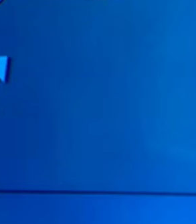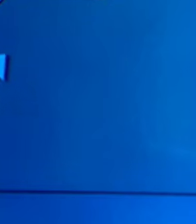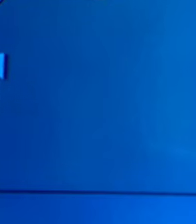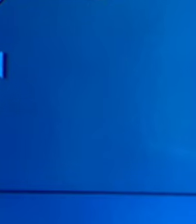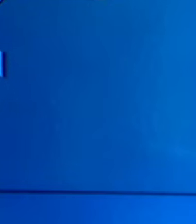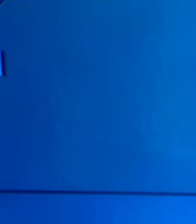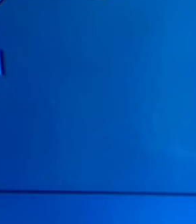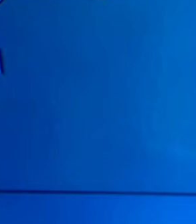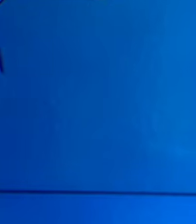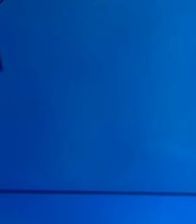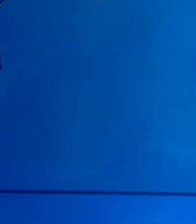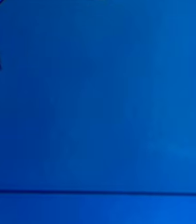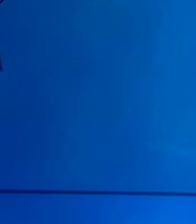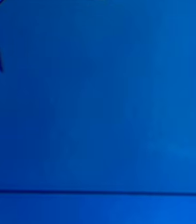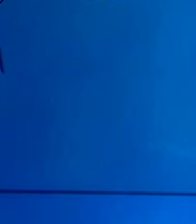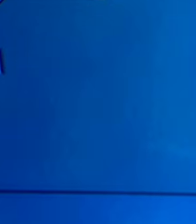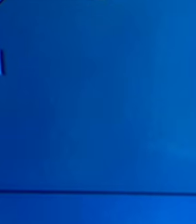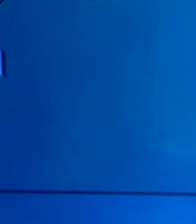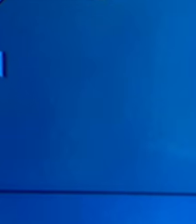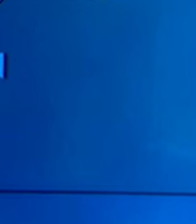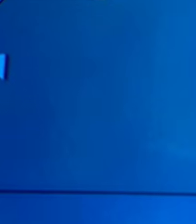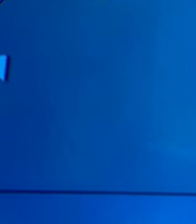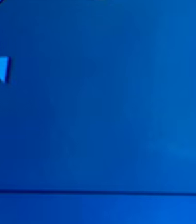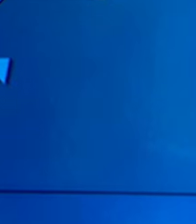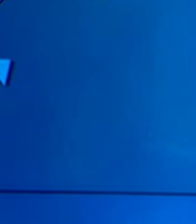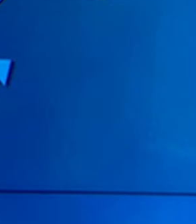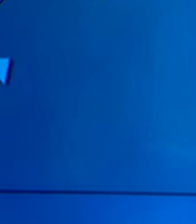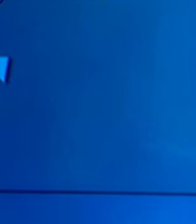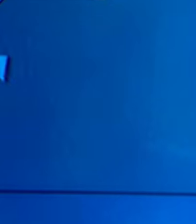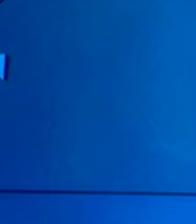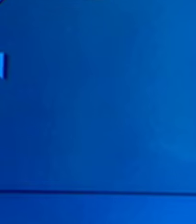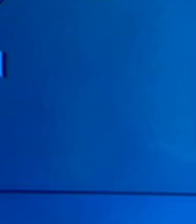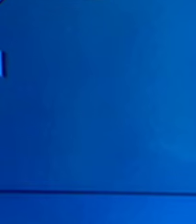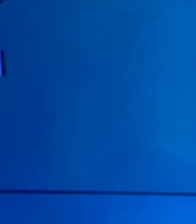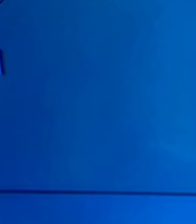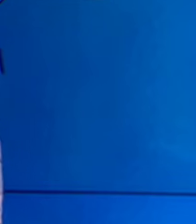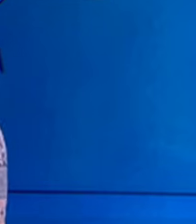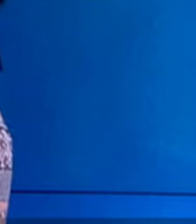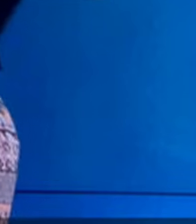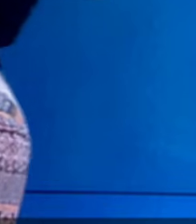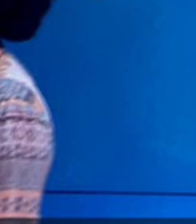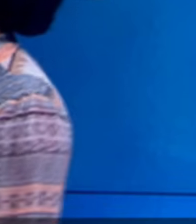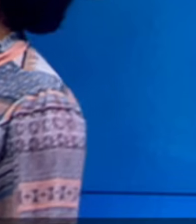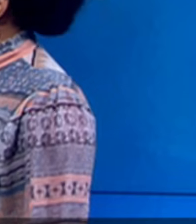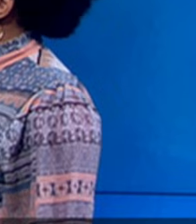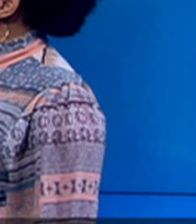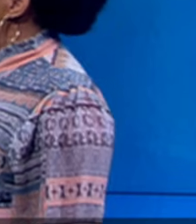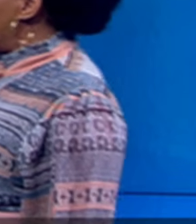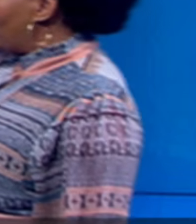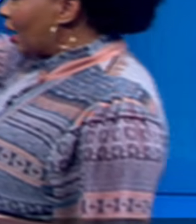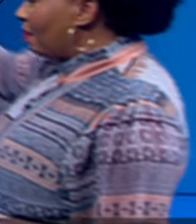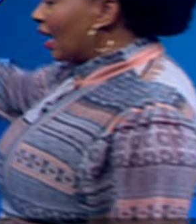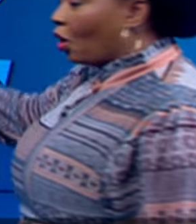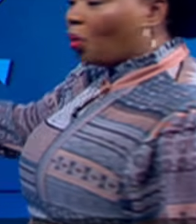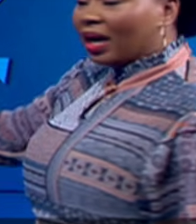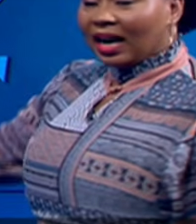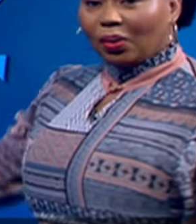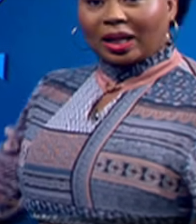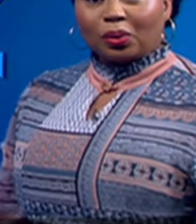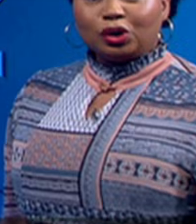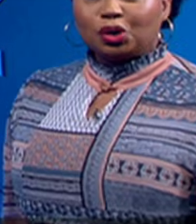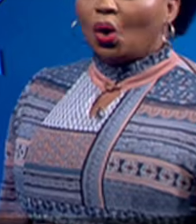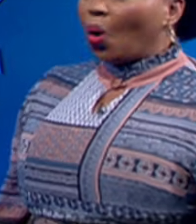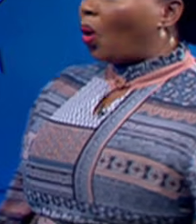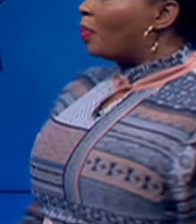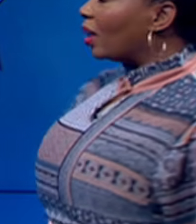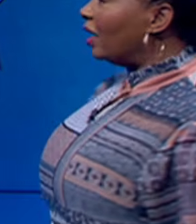Mogedi wa SABC2 ke rata go dumedisha le go amogela bošegong ba lehono a re lebeleleng tša maemo a boso gore di re tshwaretseng re lebelela bogareng ba naga go bonagala go